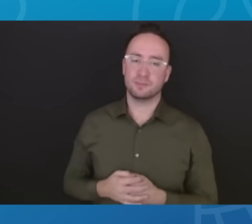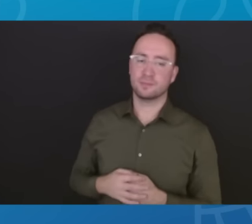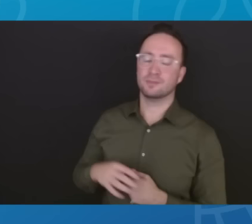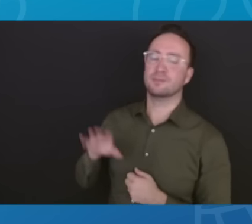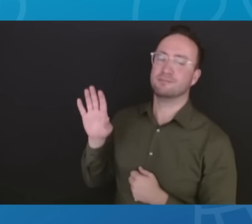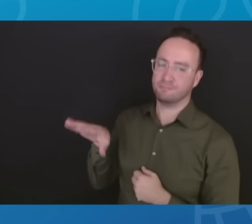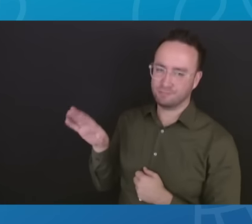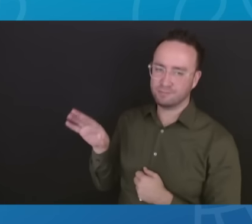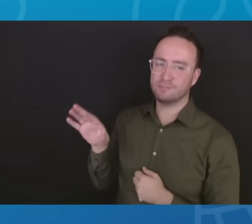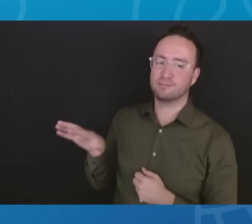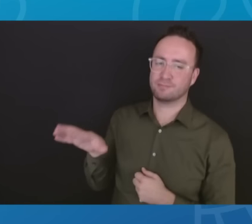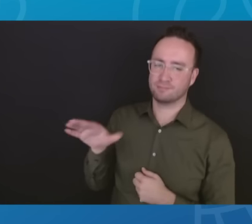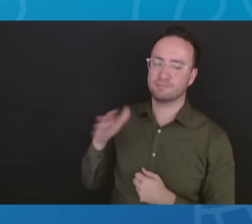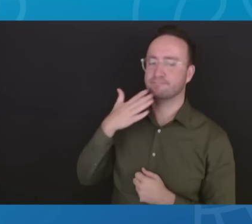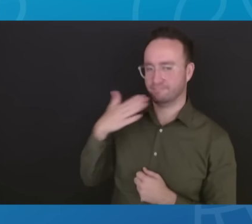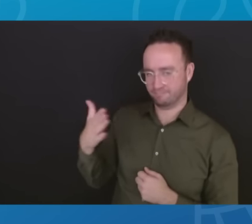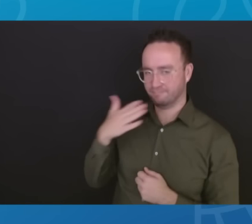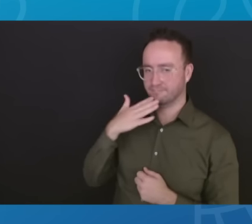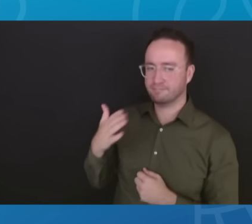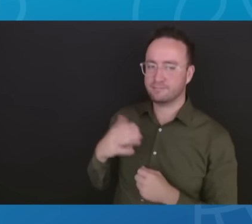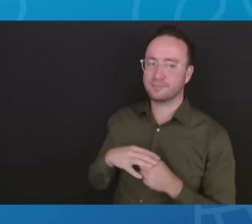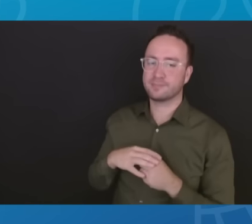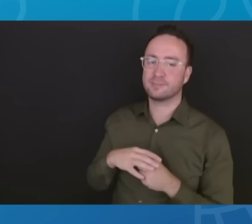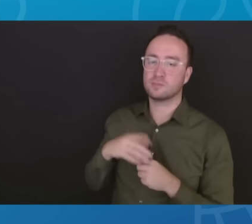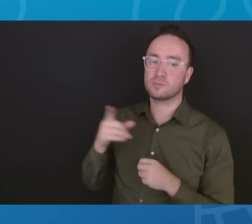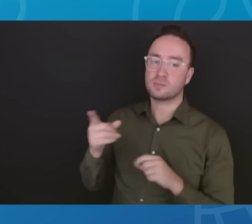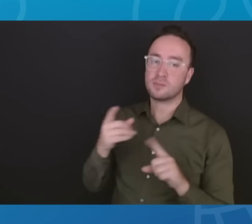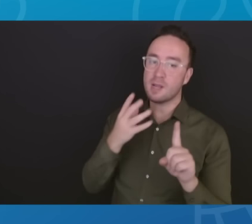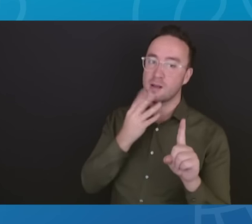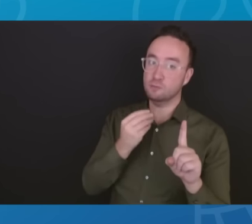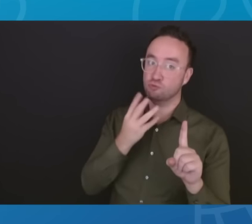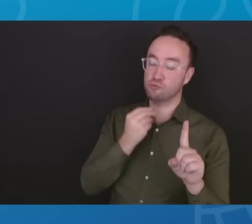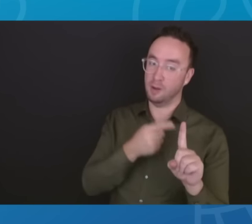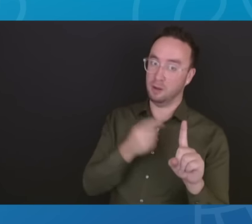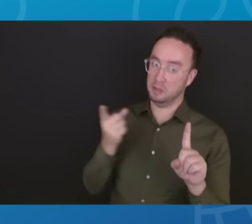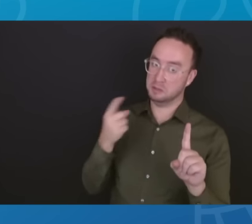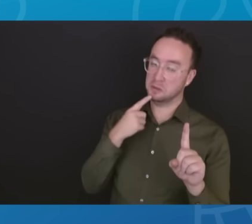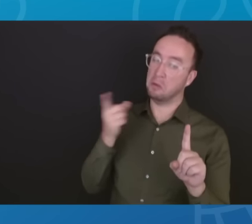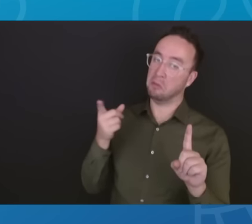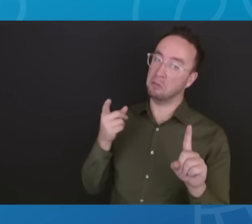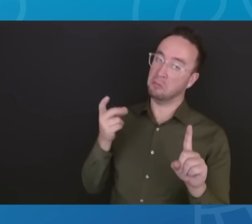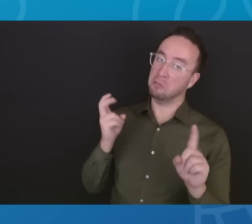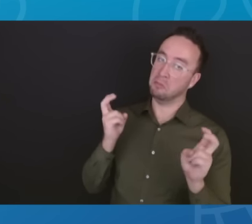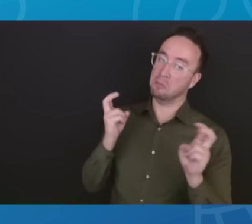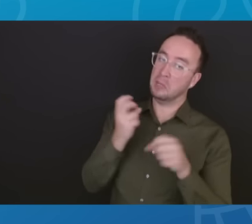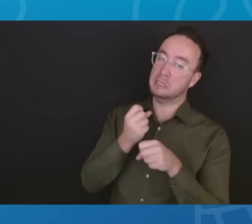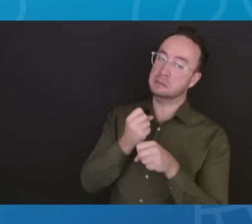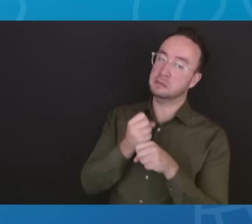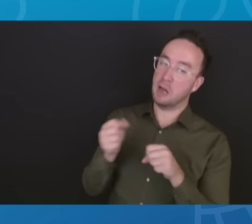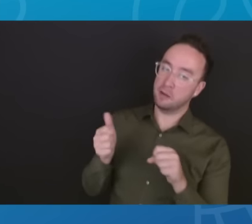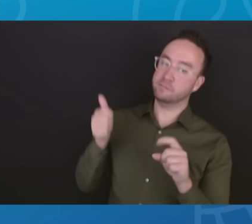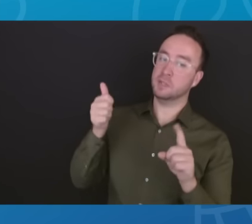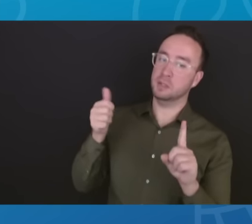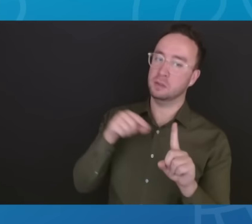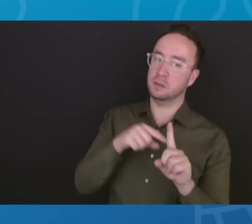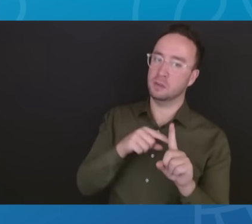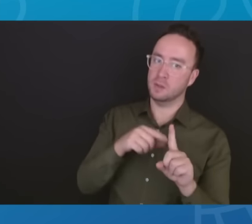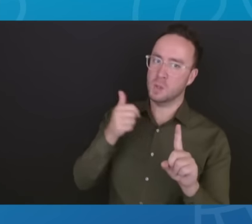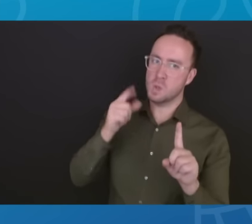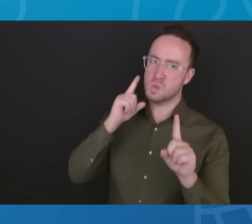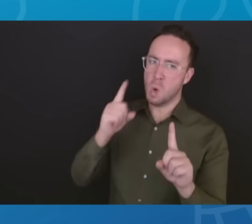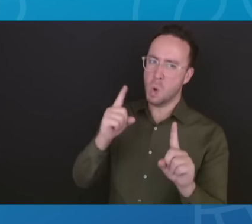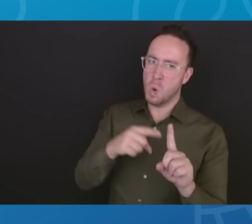on if Israel was safer today, you said that Israel had degraded Hamas, apparently, a great deal, and so on. So I